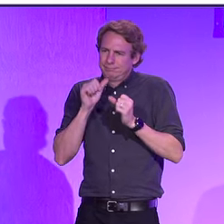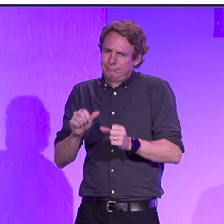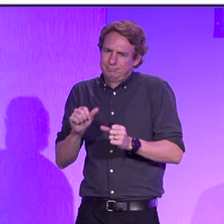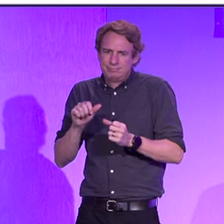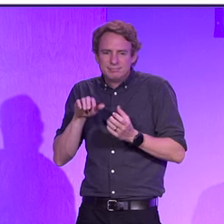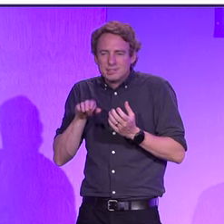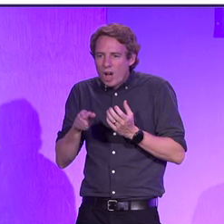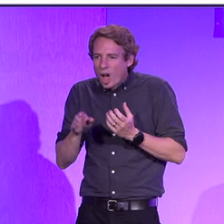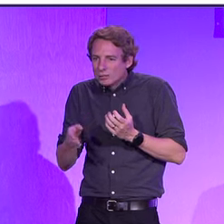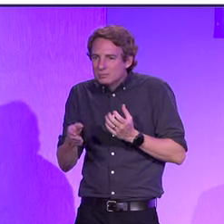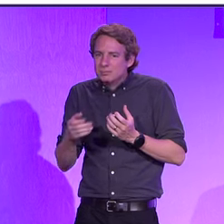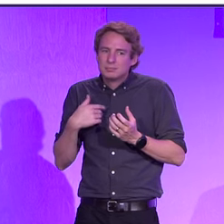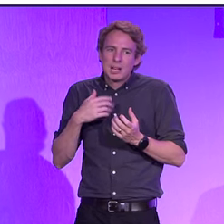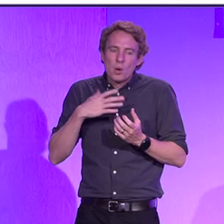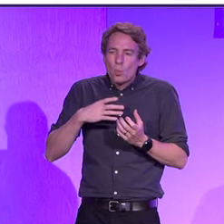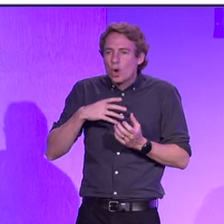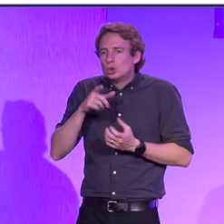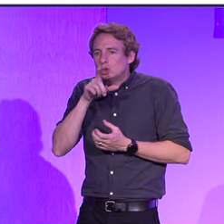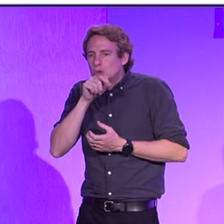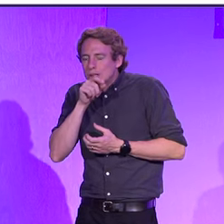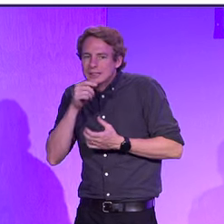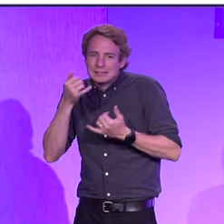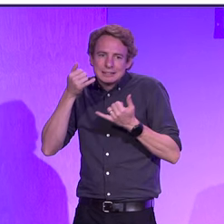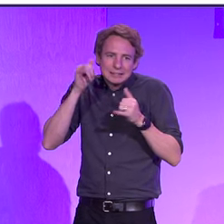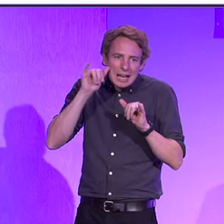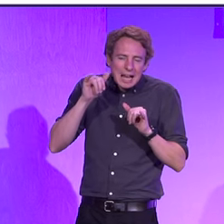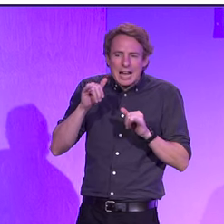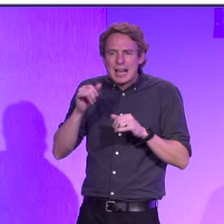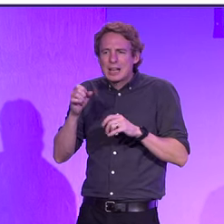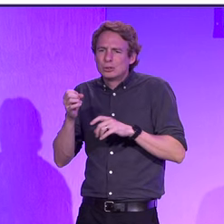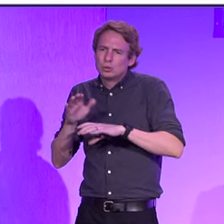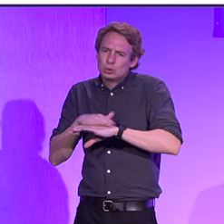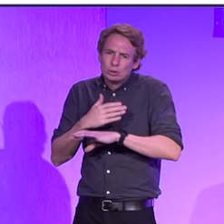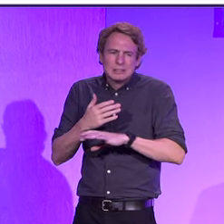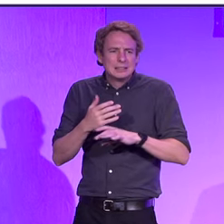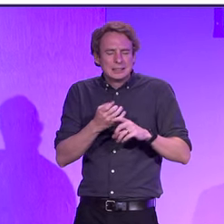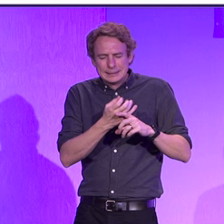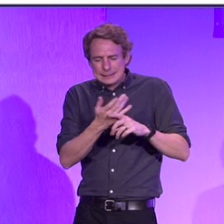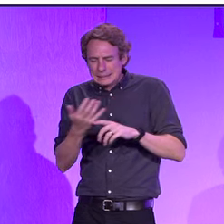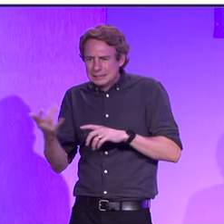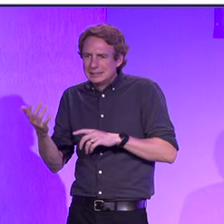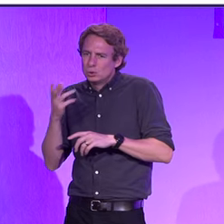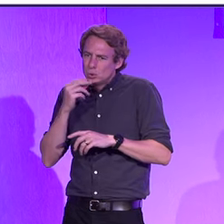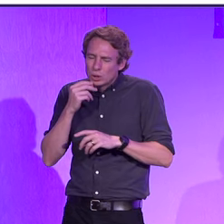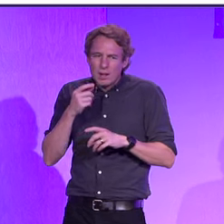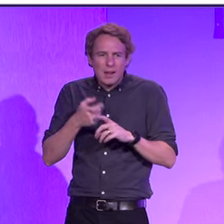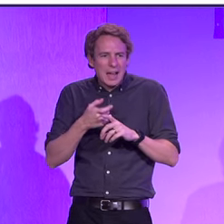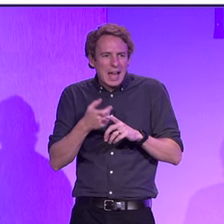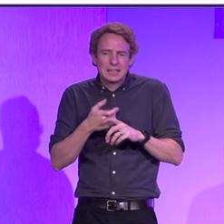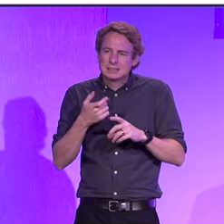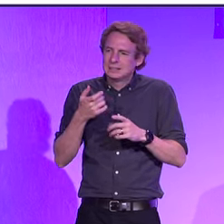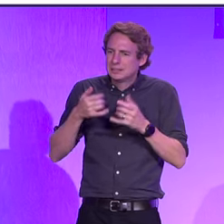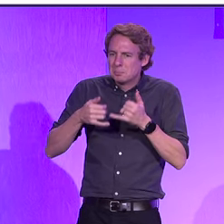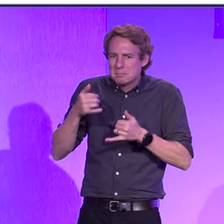and gardening. So I would love to have chickens, cows, fields of grains, and sugar cane so that I can grow my own eggs,